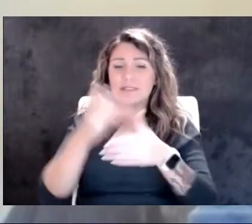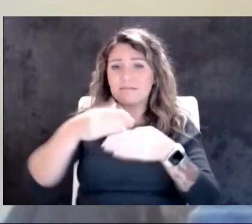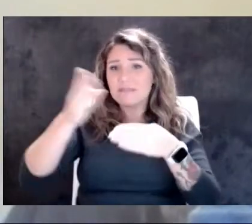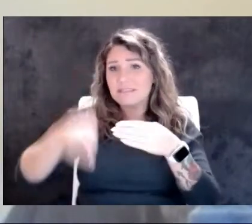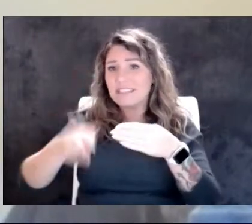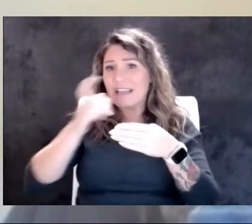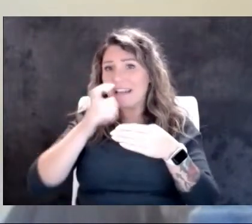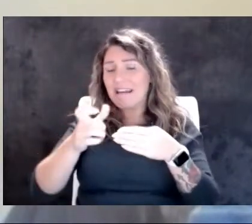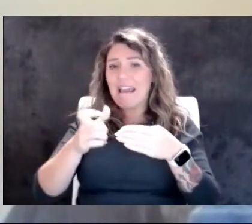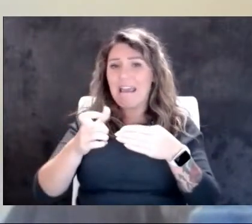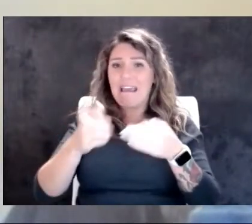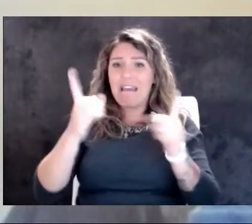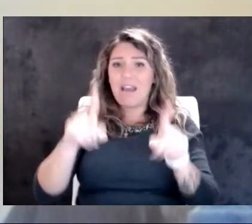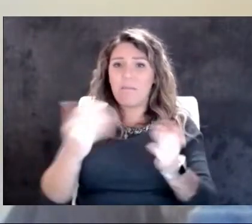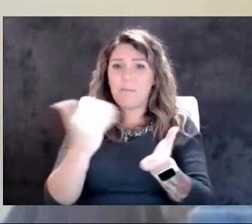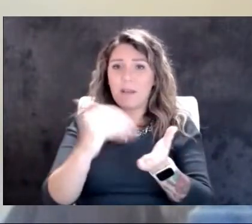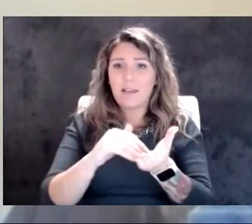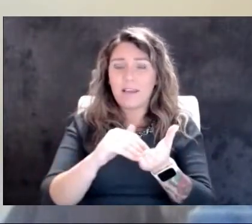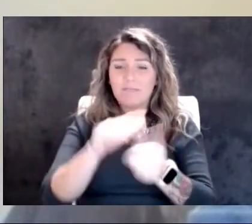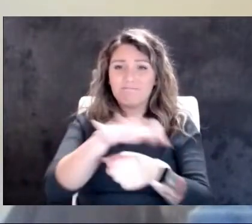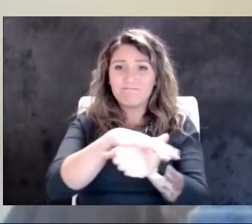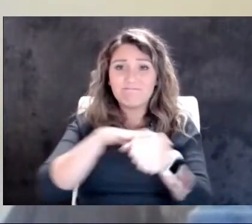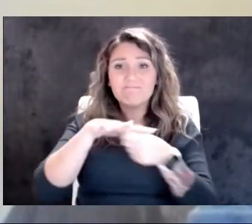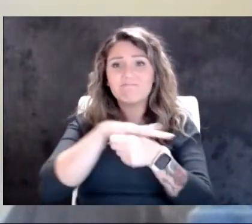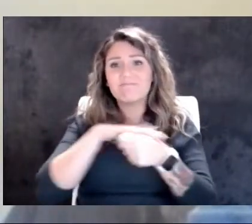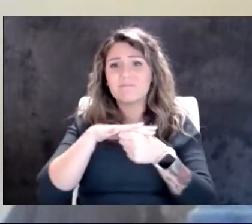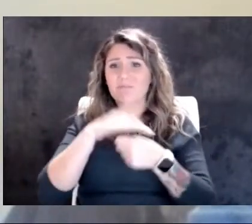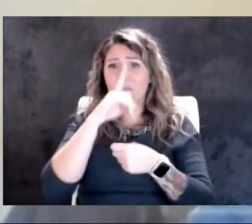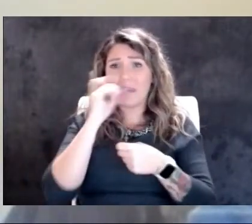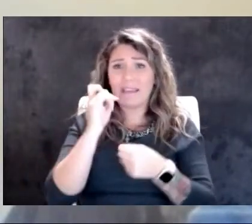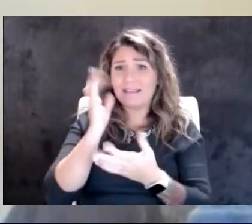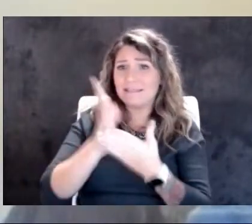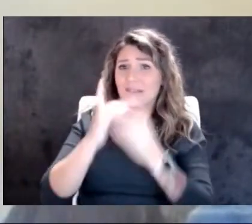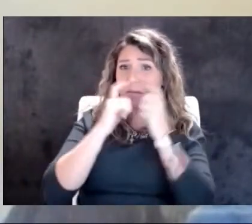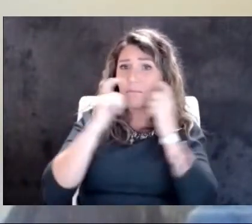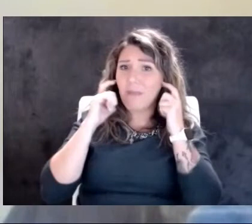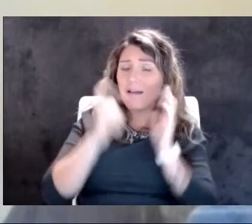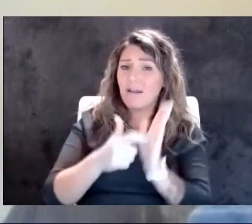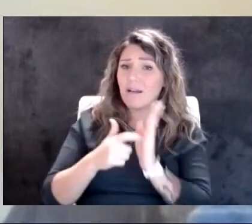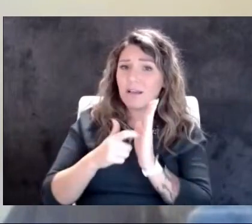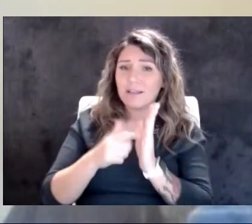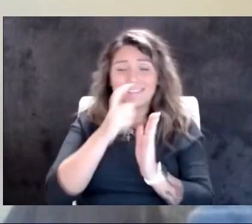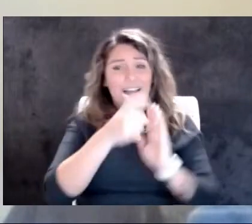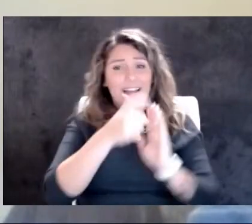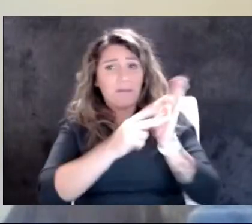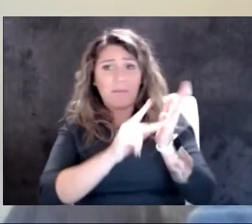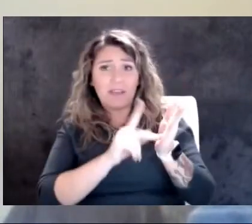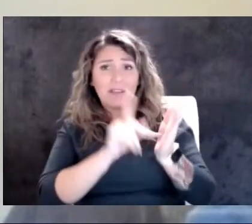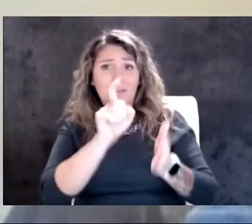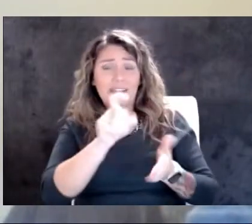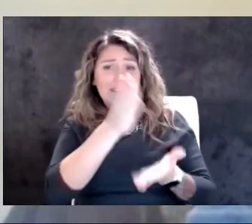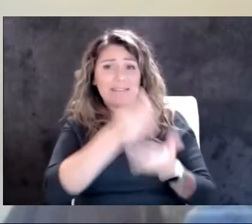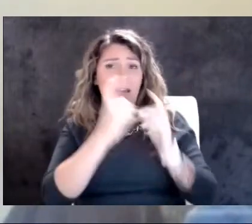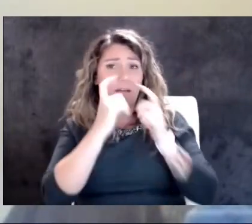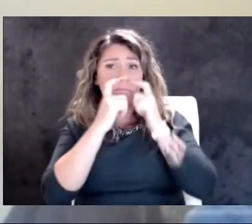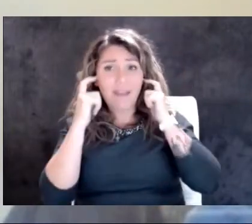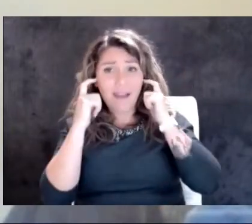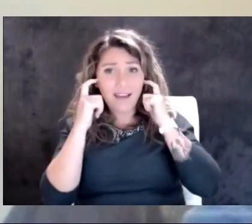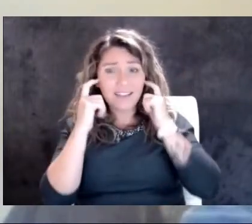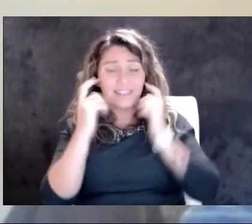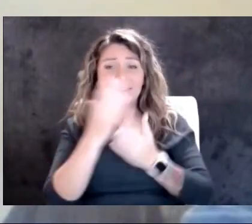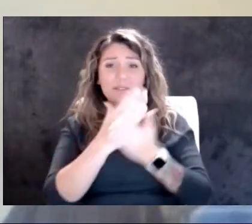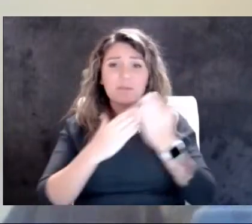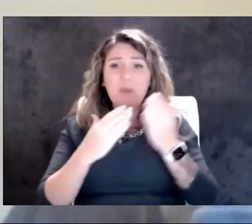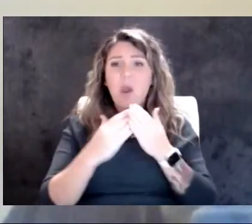renewed around the region, just because they drop the mask mandate doesn't mean you have to drop the mask, right? Again, it's part of the Swiss